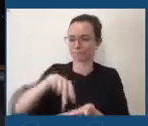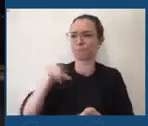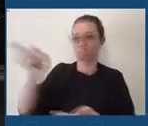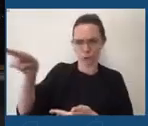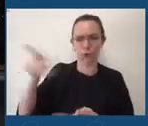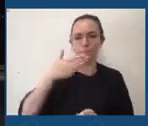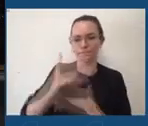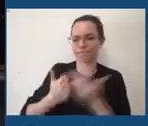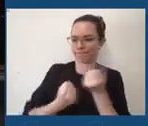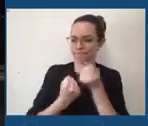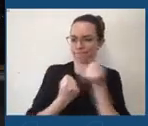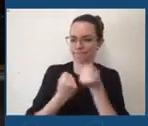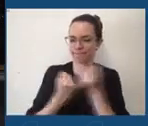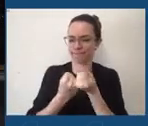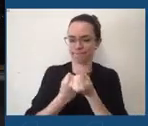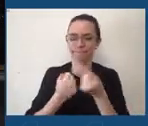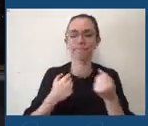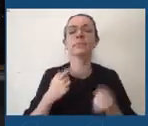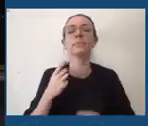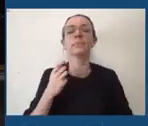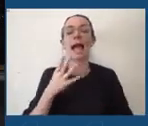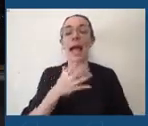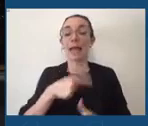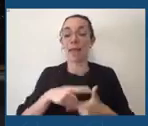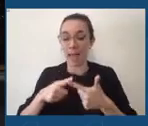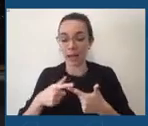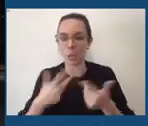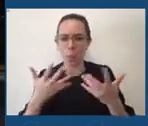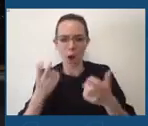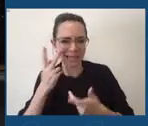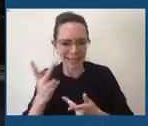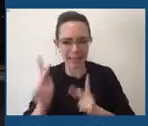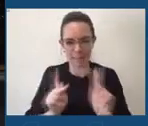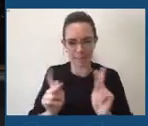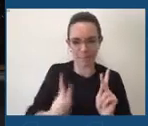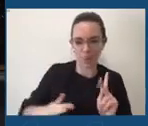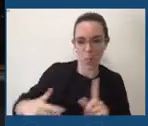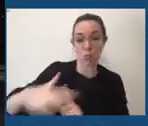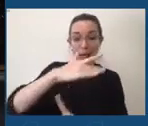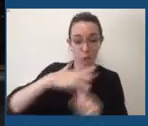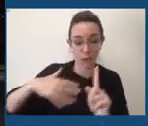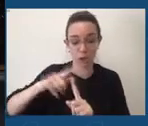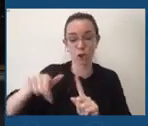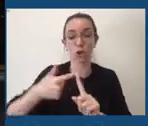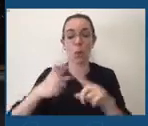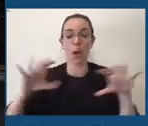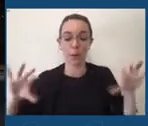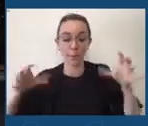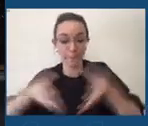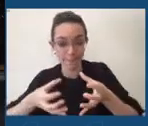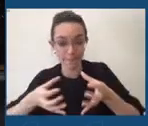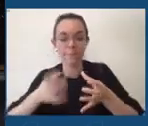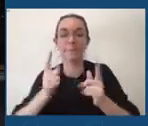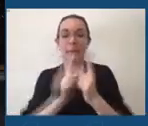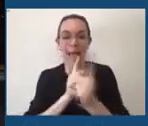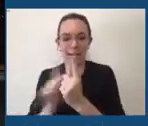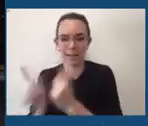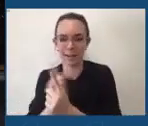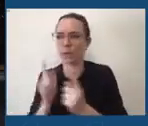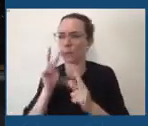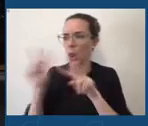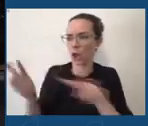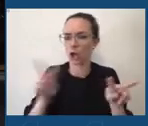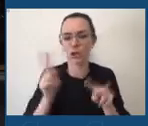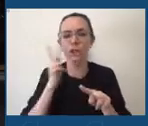And then we wanted to see the people around us. So when we met, we looked and saw some familiar